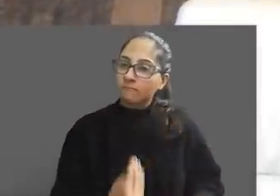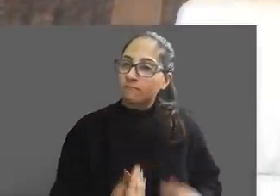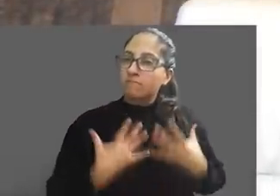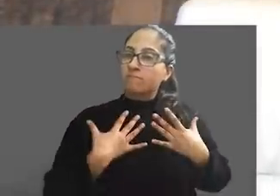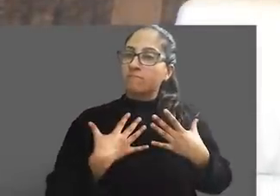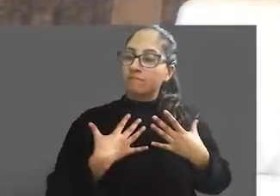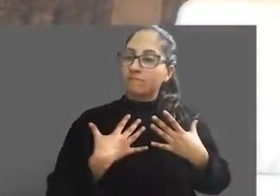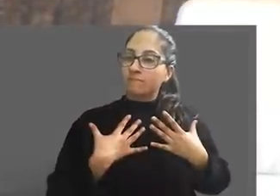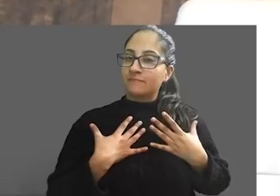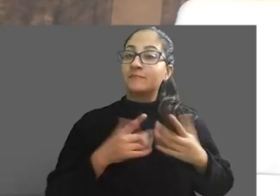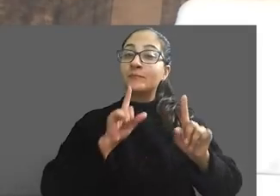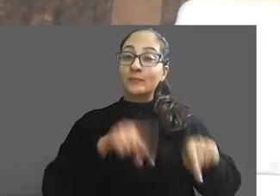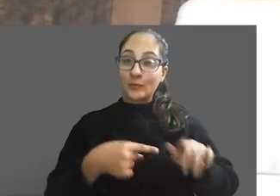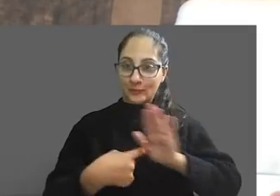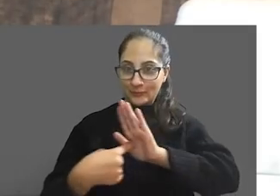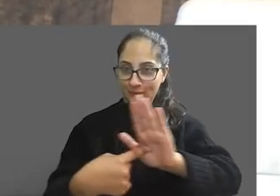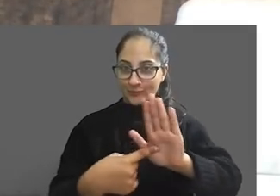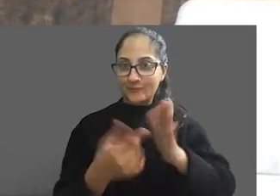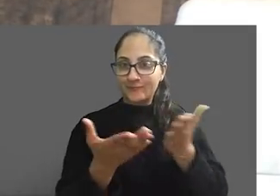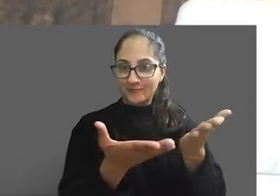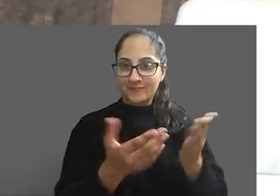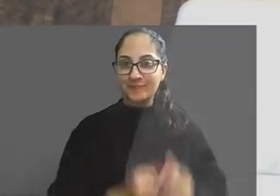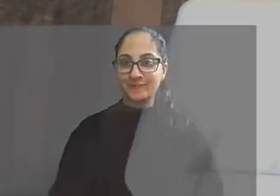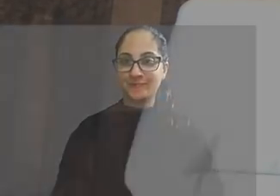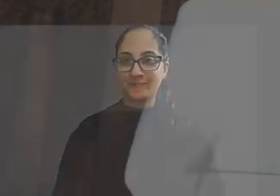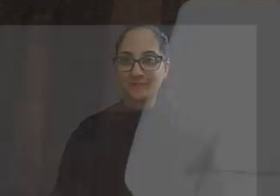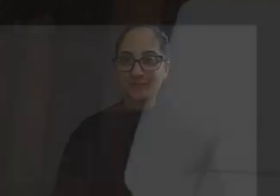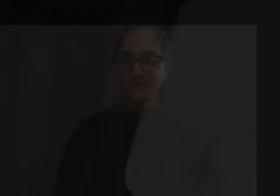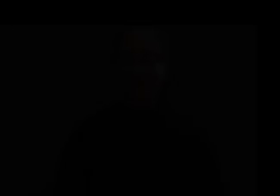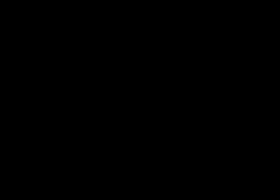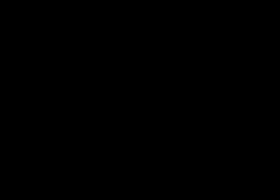emotional connection for you? Let's hear what you have to say.